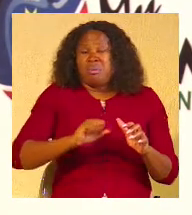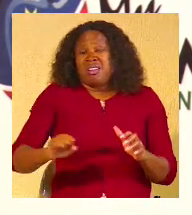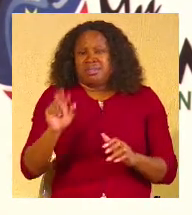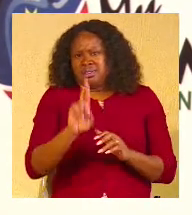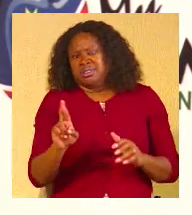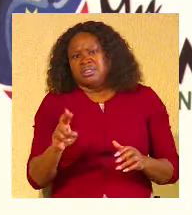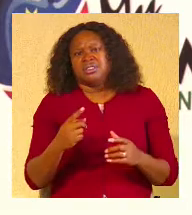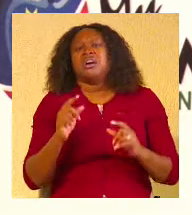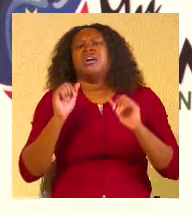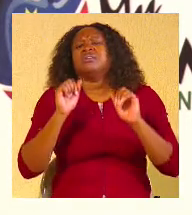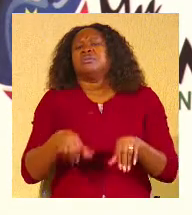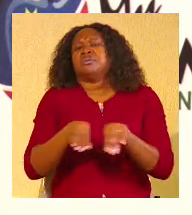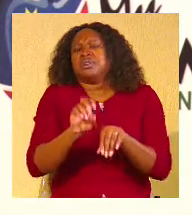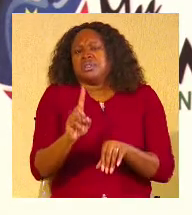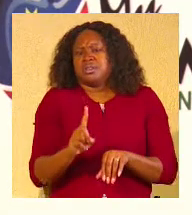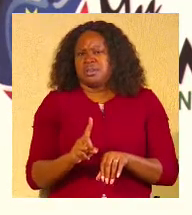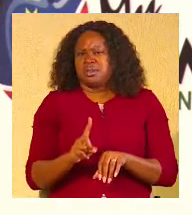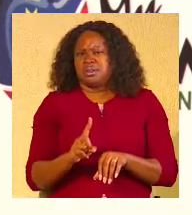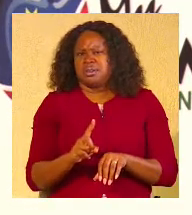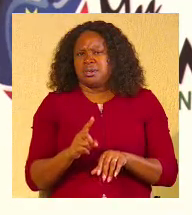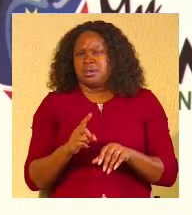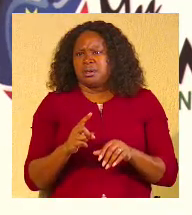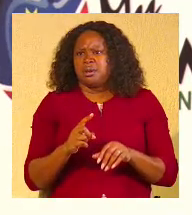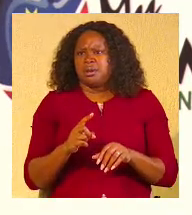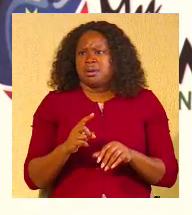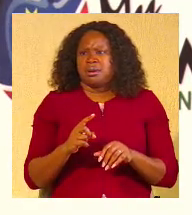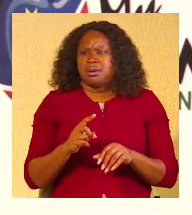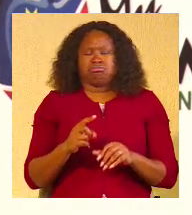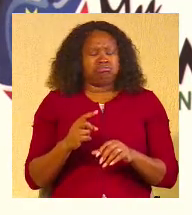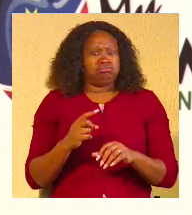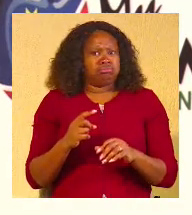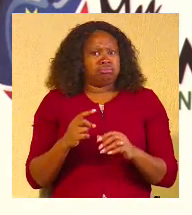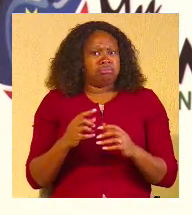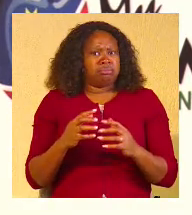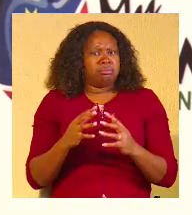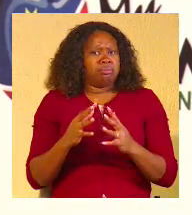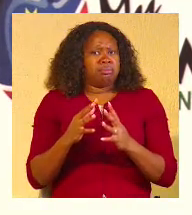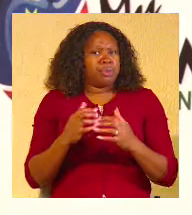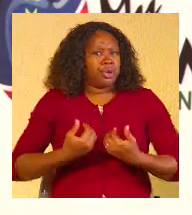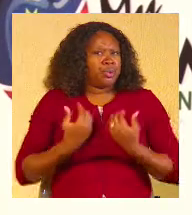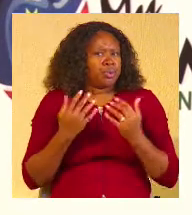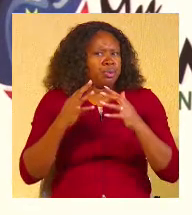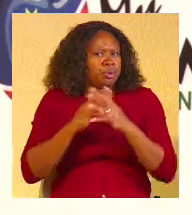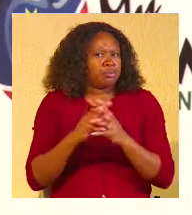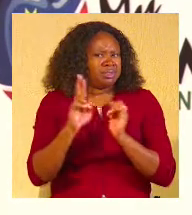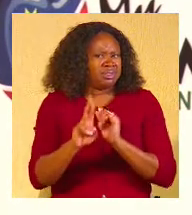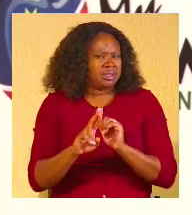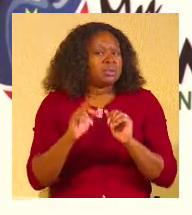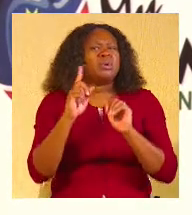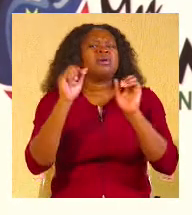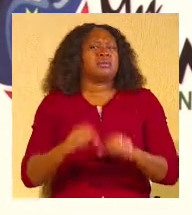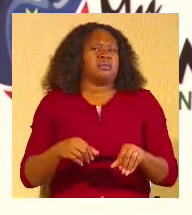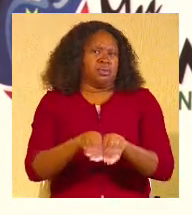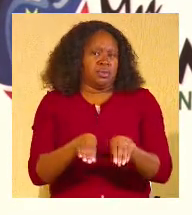do as more privileged young people in the Khomas region? So we have to continue, and the Youth Week will actually allow for us to continue